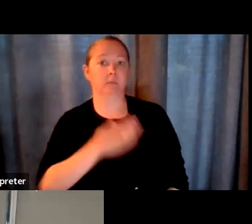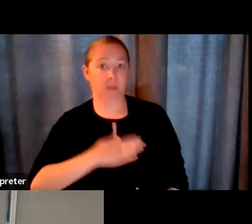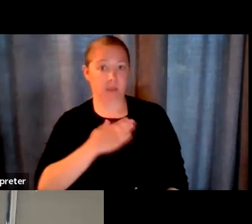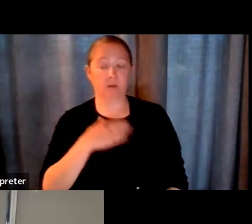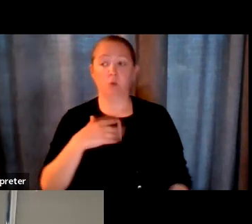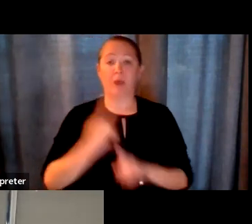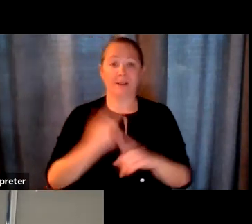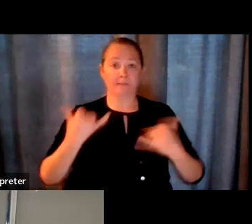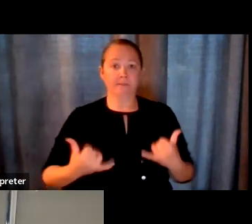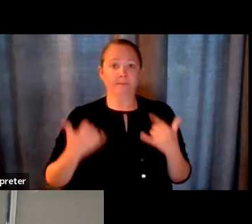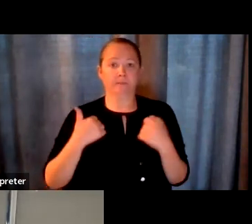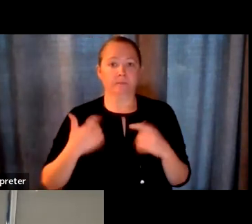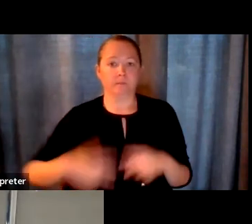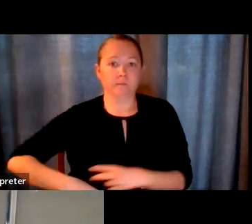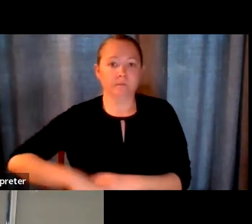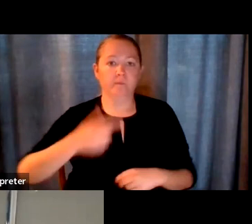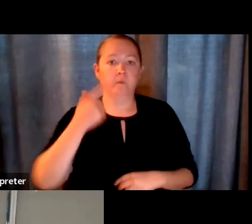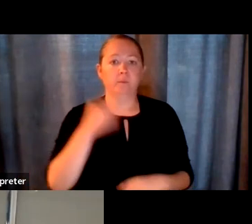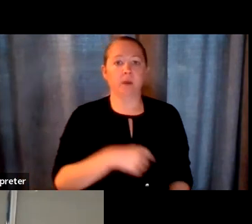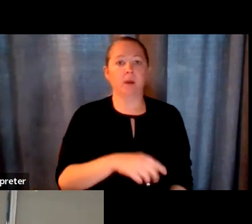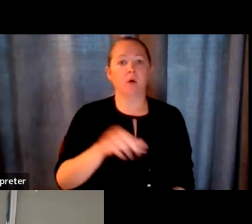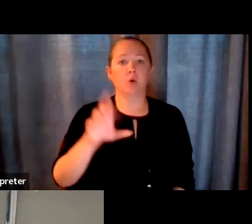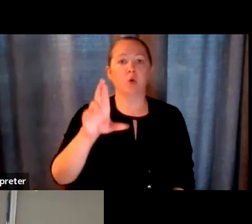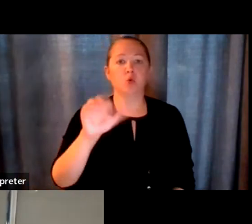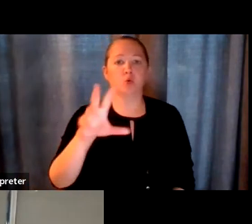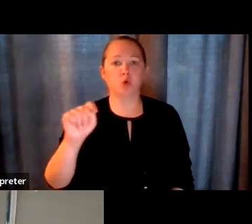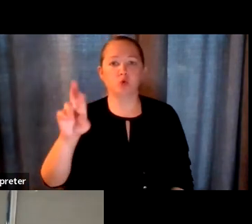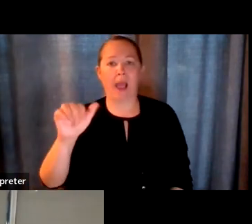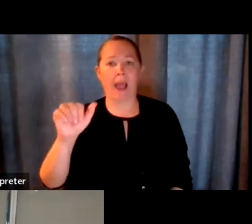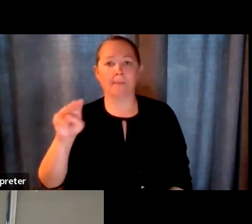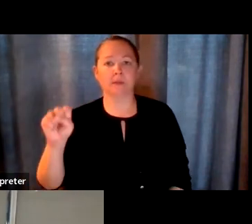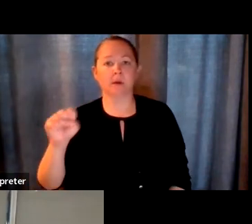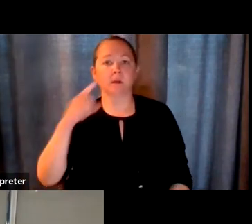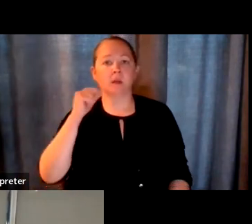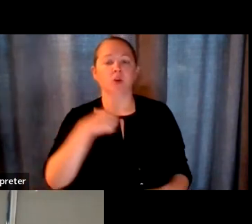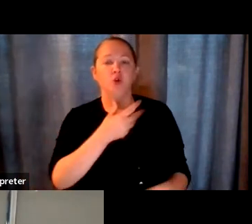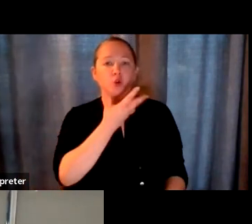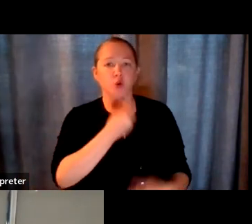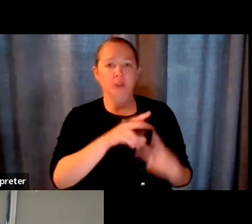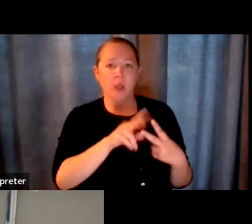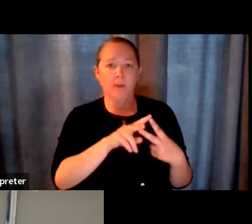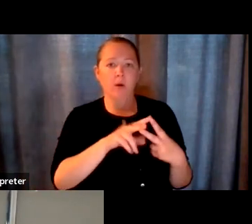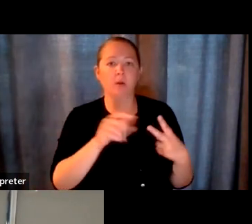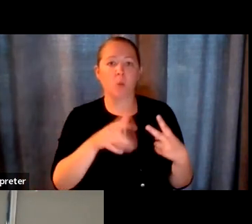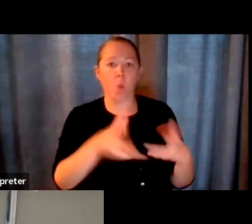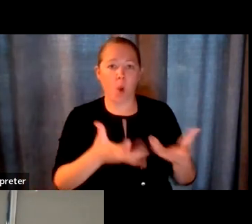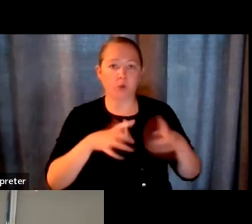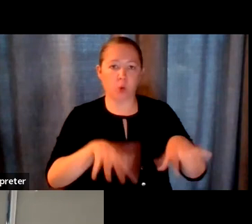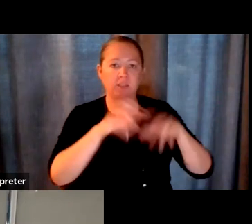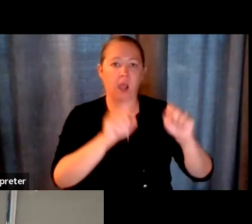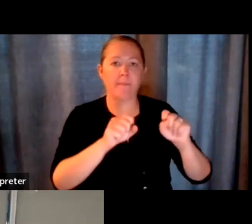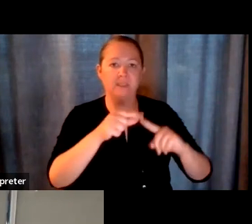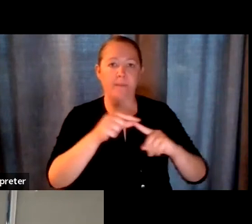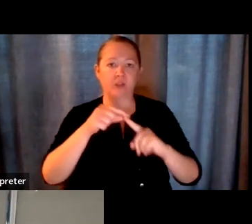on behalf of the Rootin' Rams, a Jewish couple that desperately wanted to foster to adopt a special needs kid in Florida,